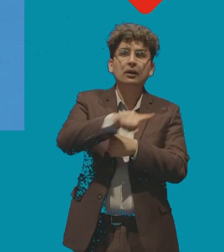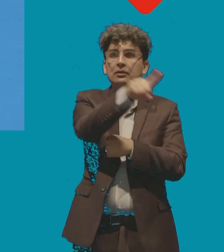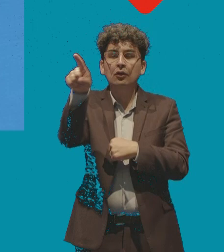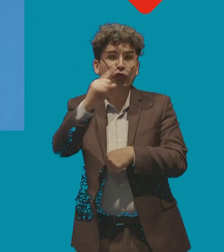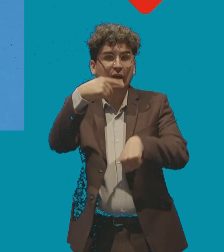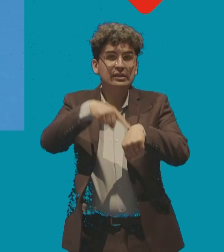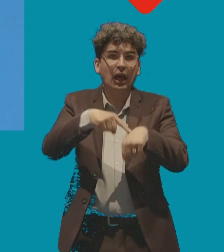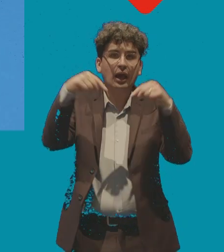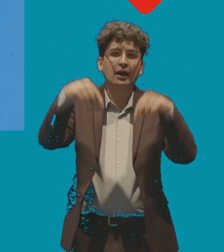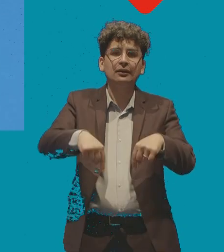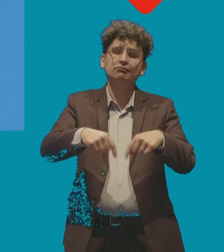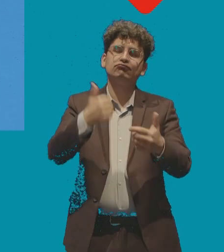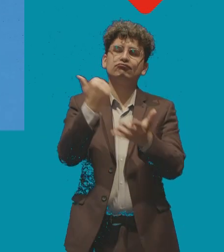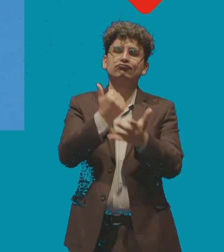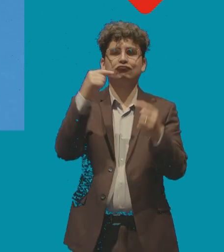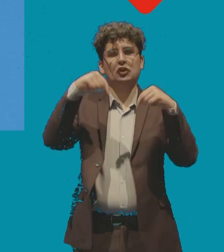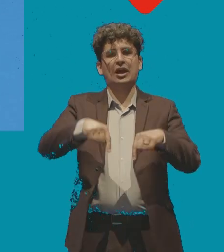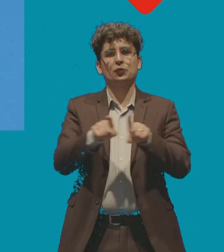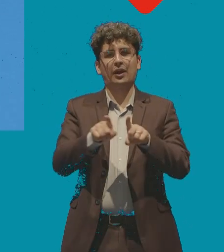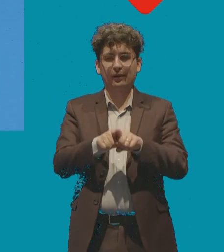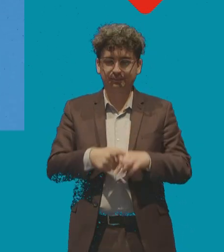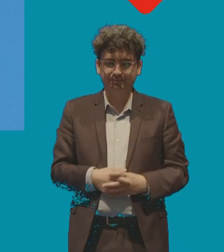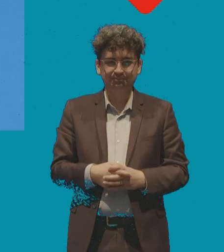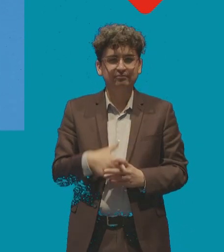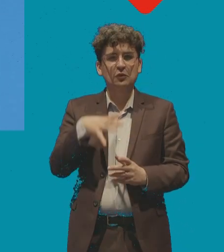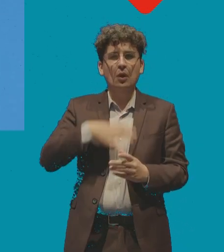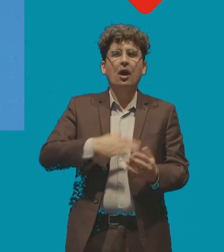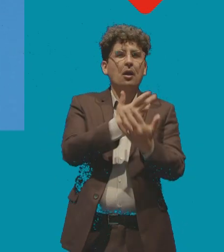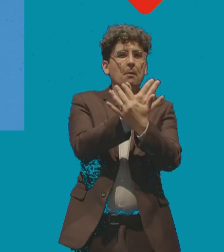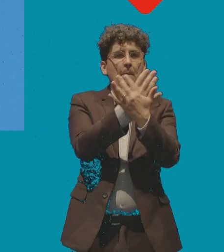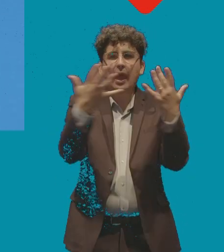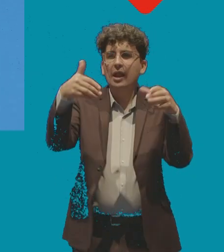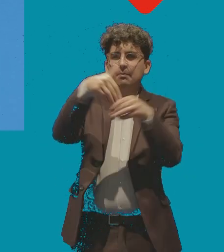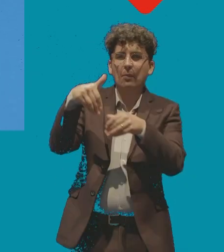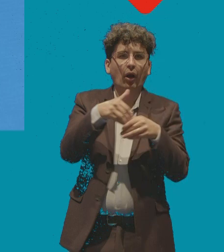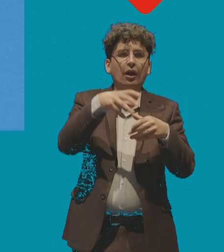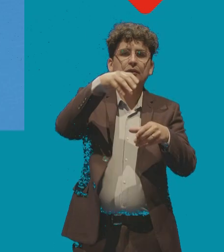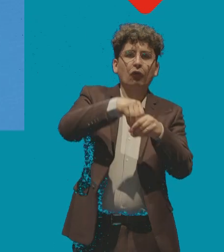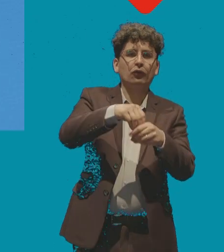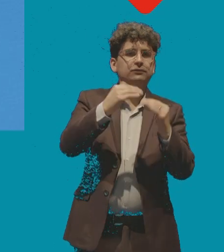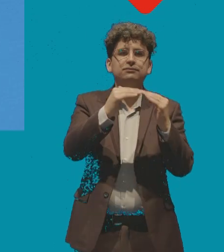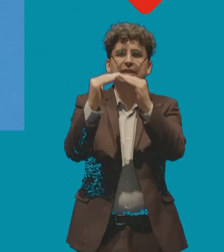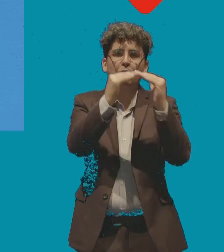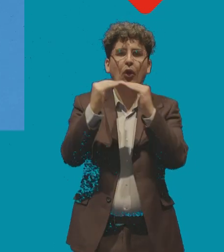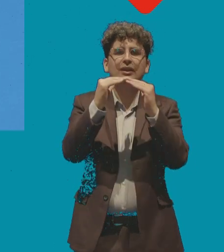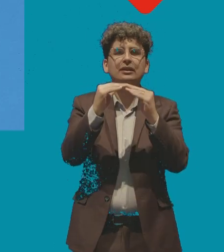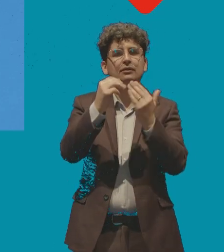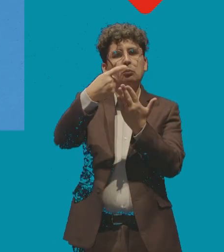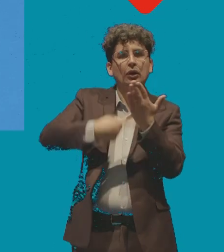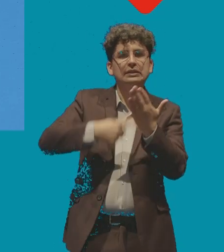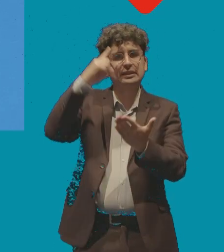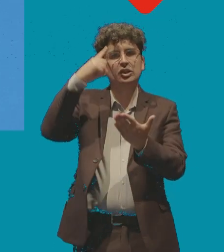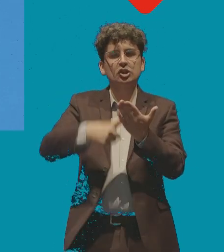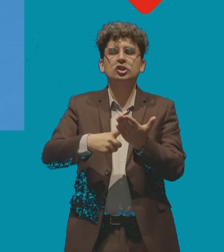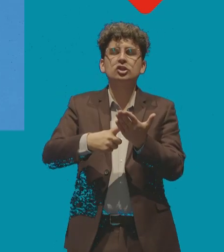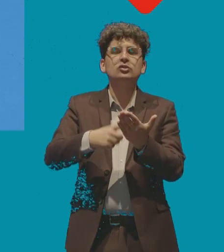delegates here this week, it's great to have you here. We want as many members involved in the democratic and policy-making processes as possible,